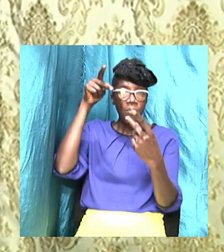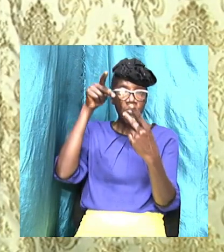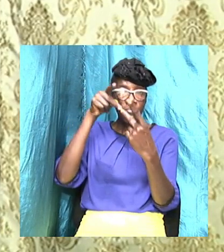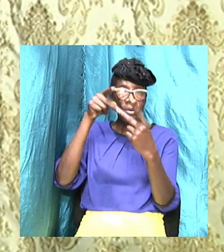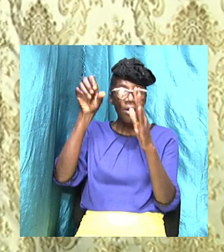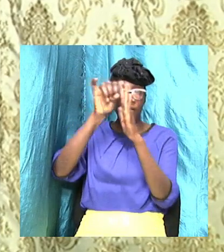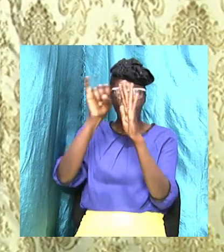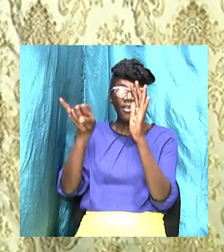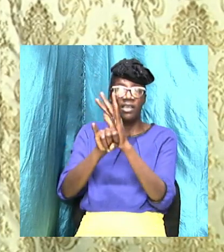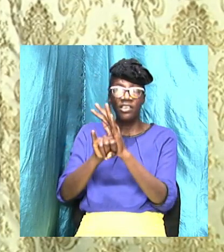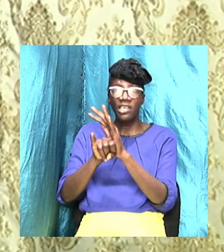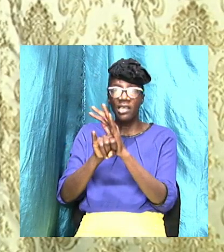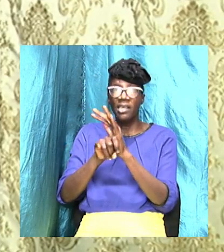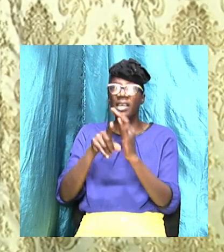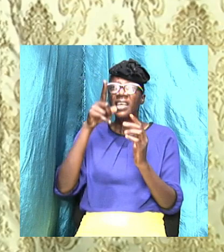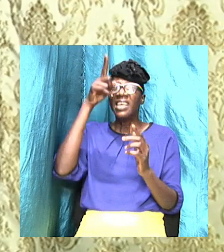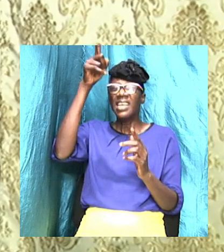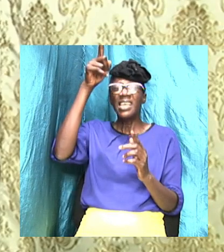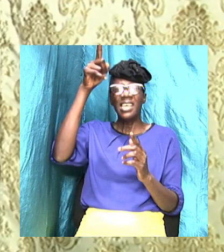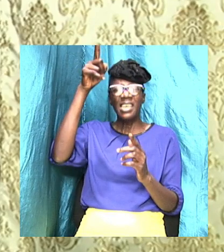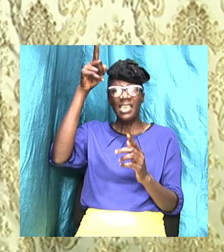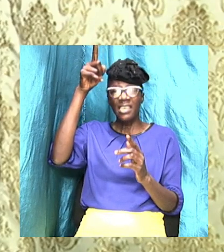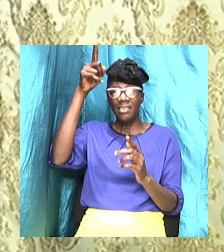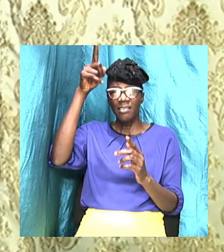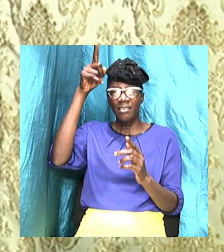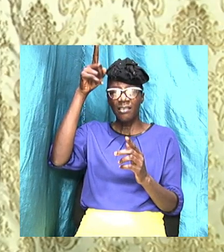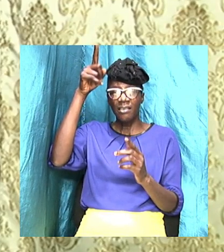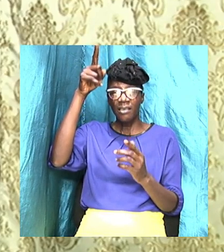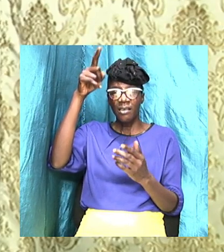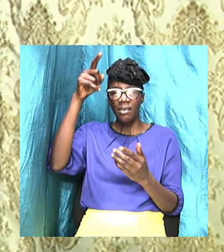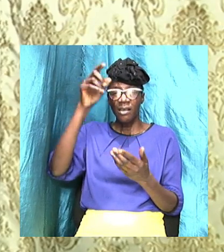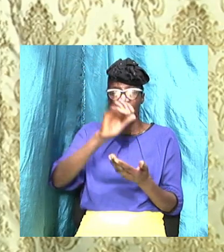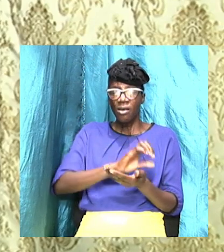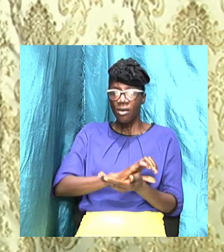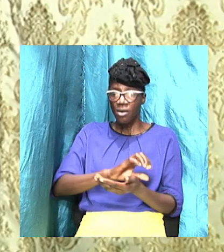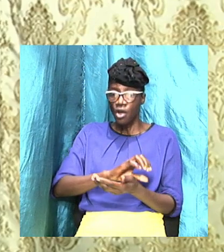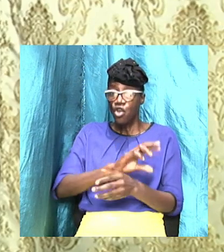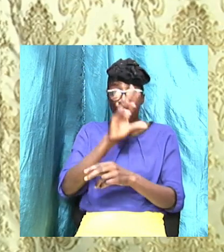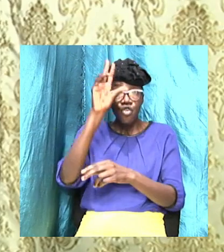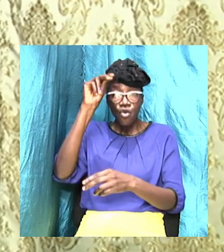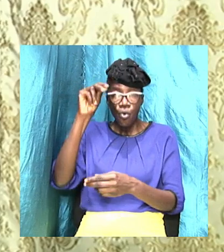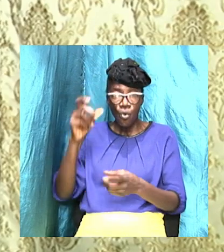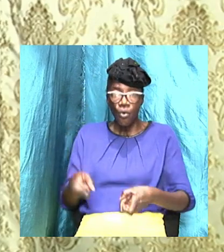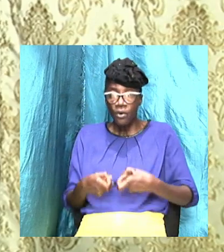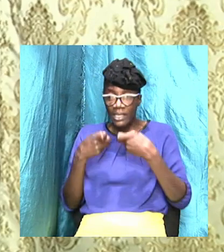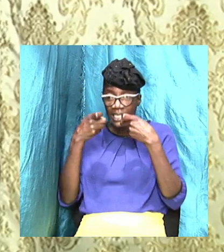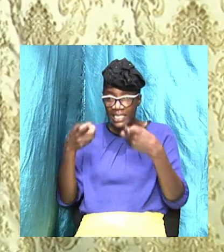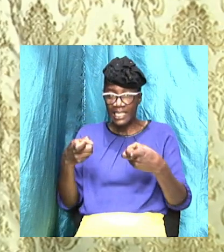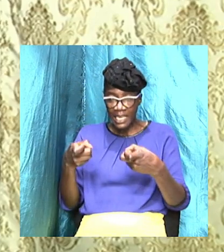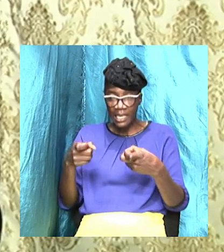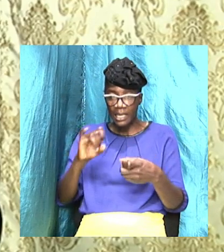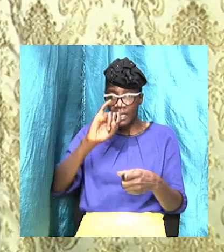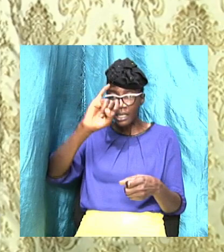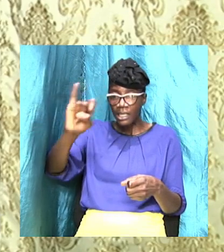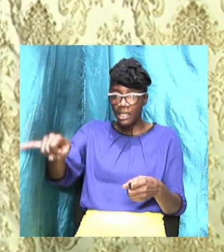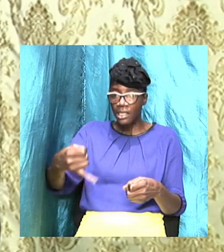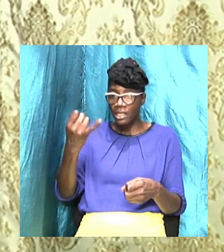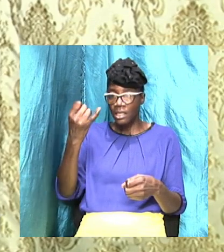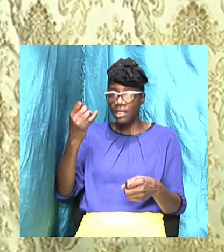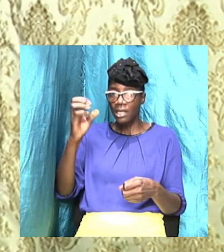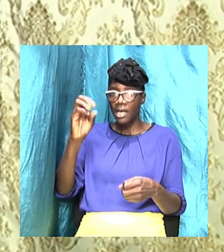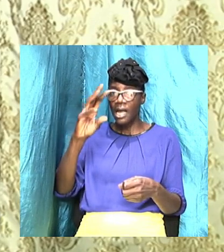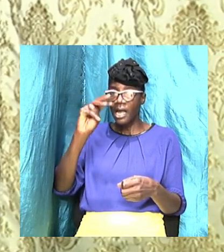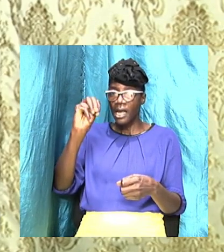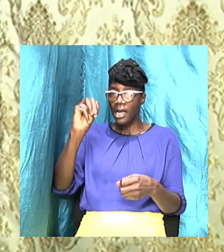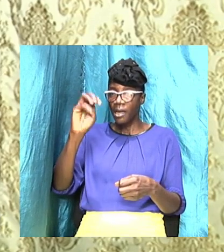His very being is completely absence of a trace of sin. James 1 verse 3